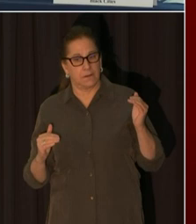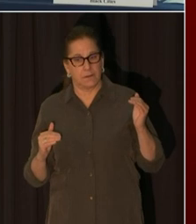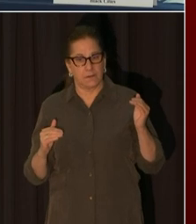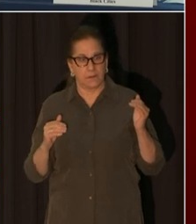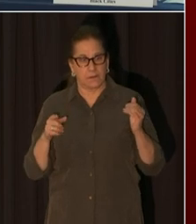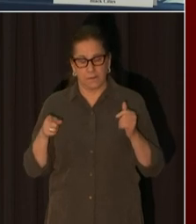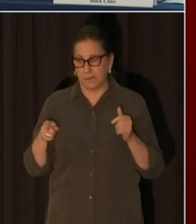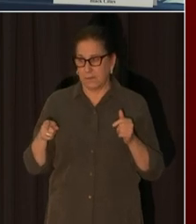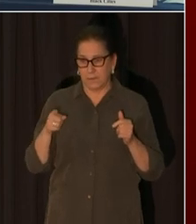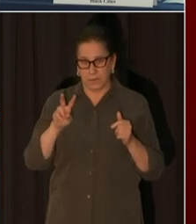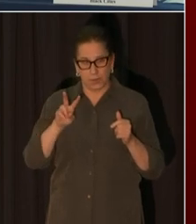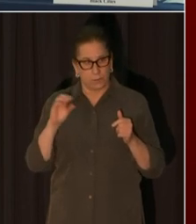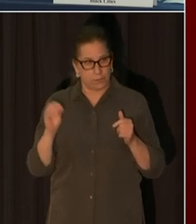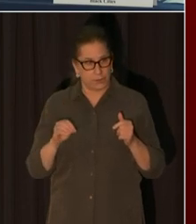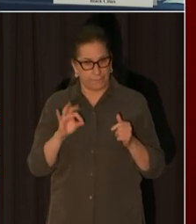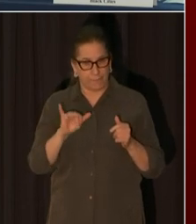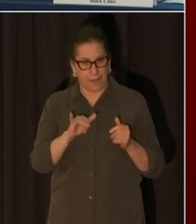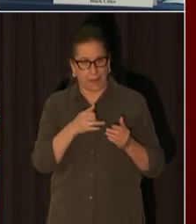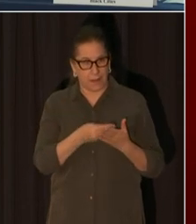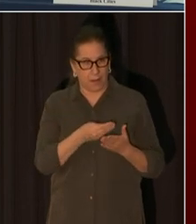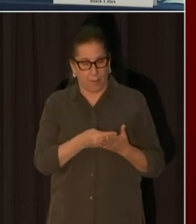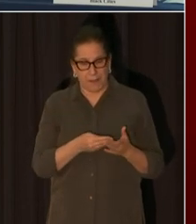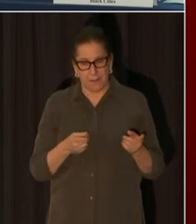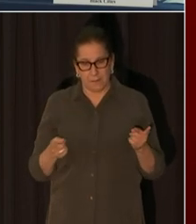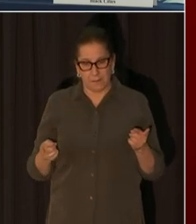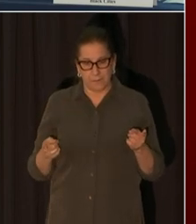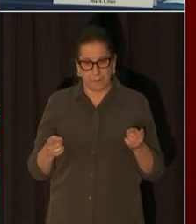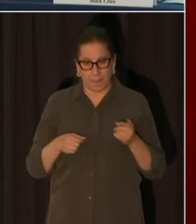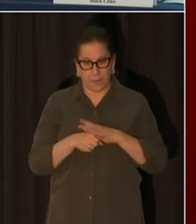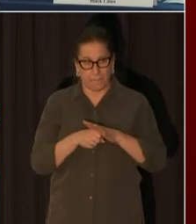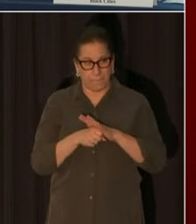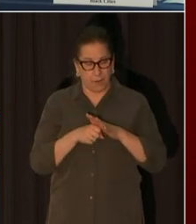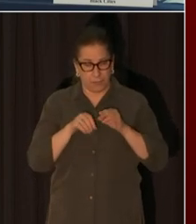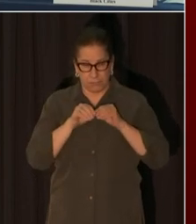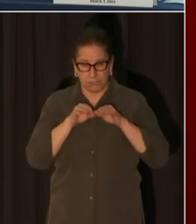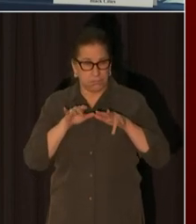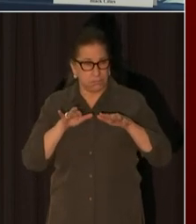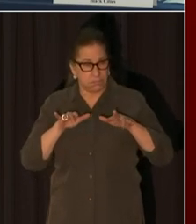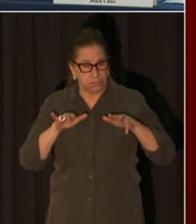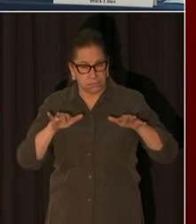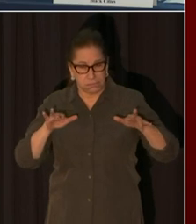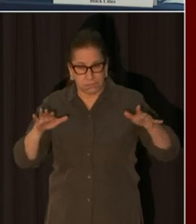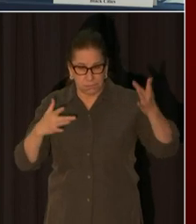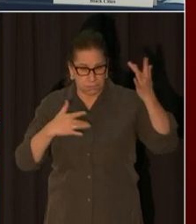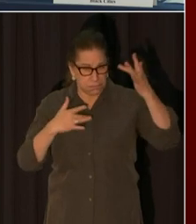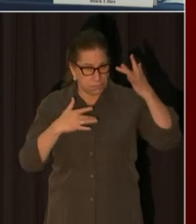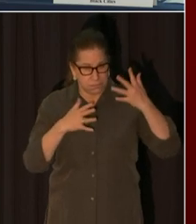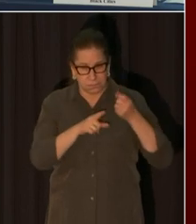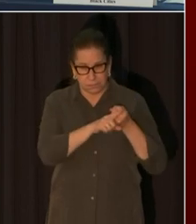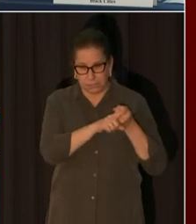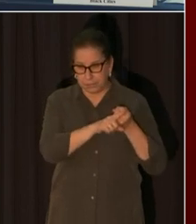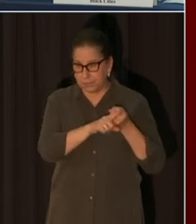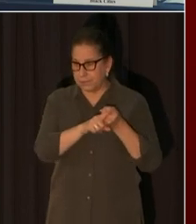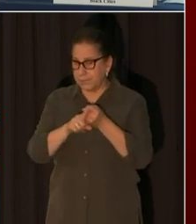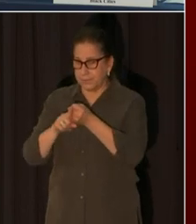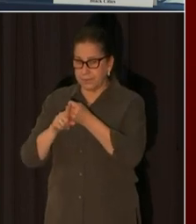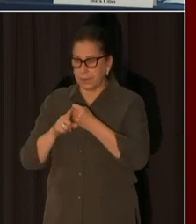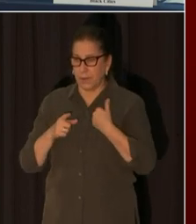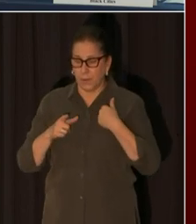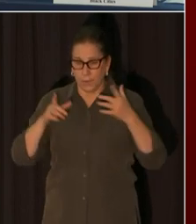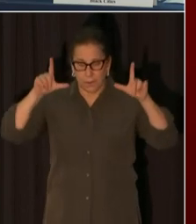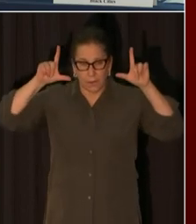Conclusion. The corona pandemic is elevating everyone's understanding of how profoundly